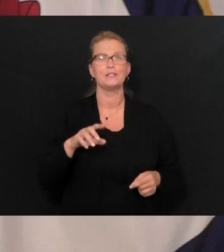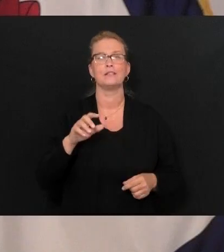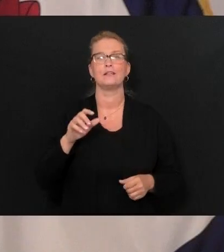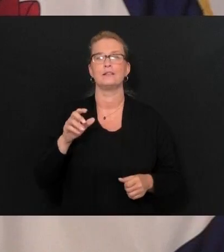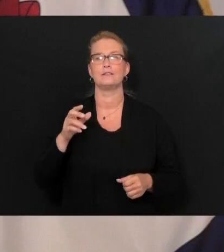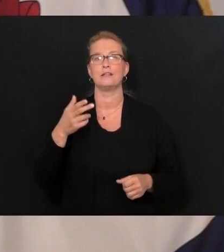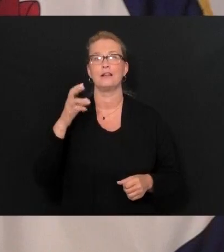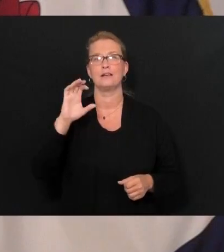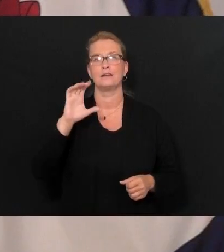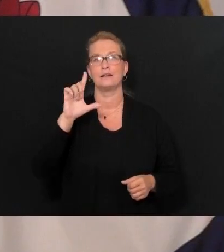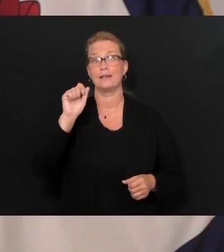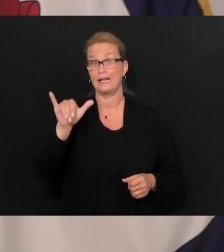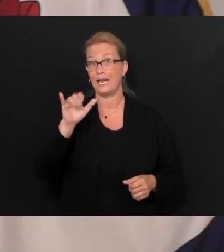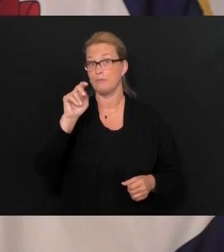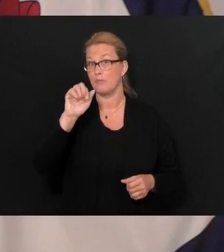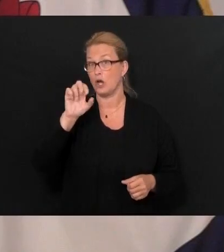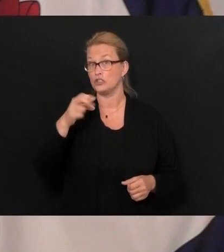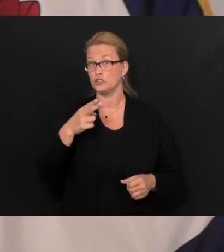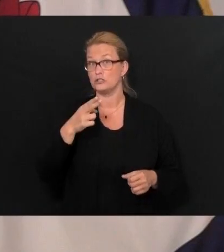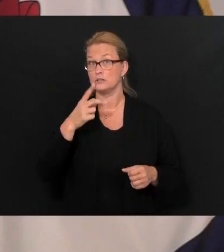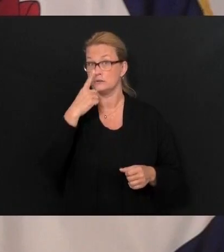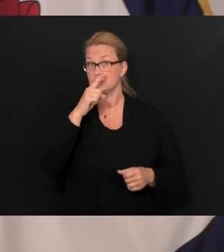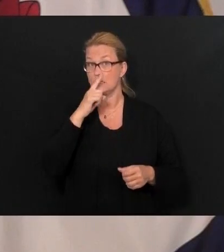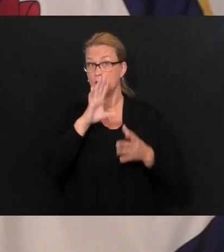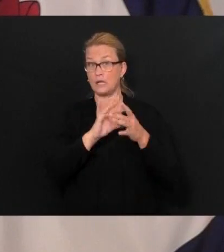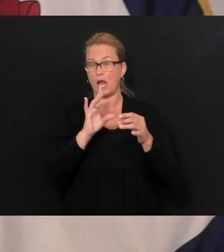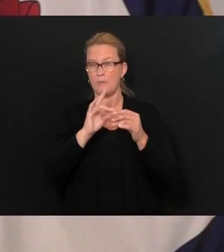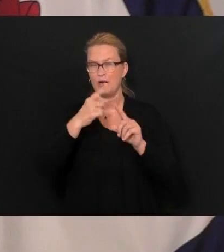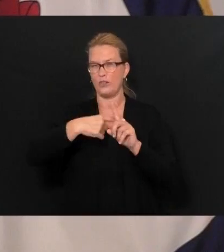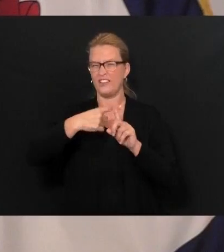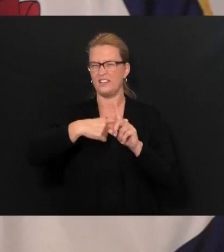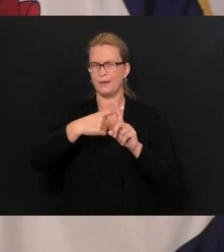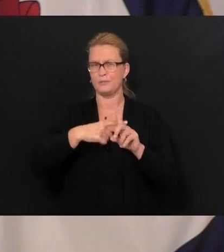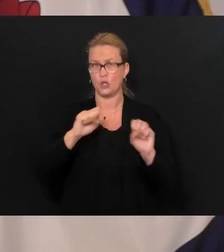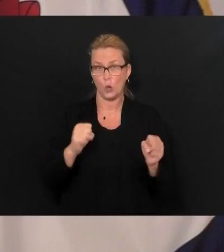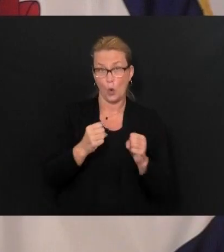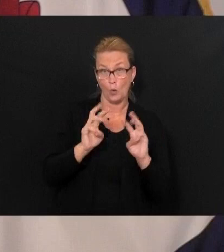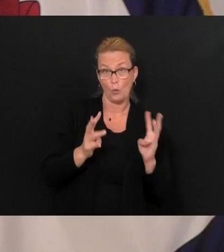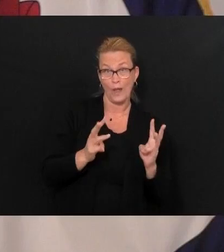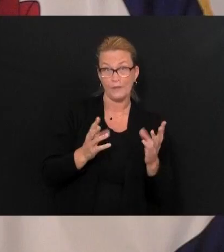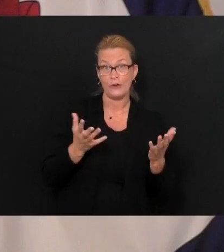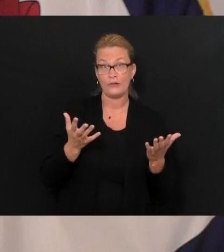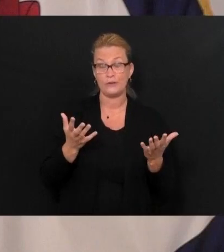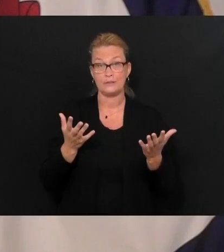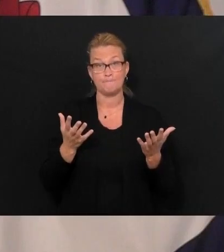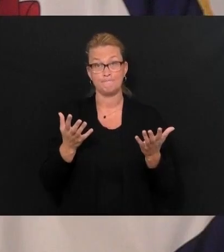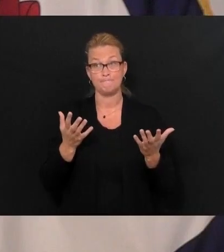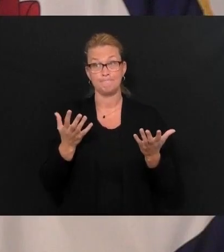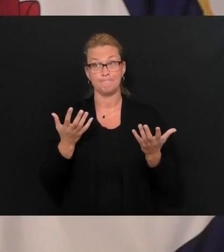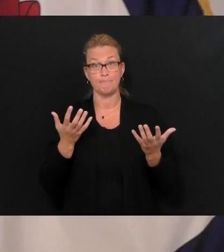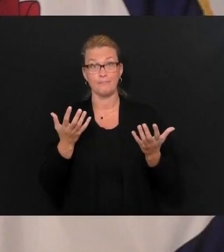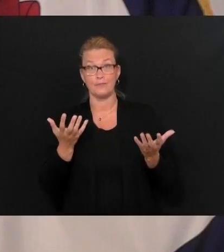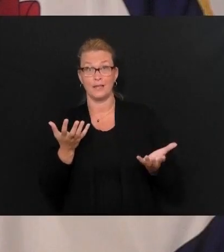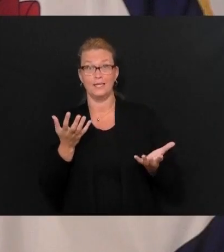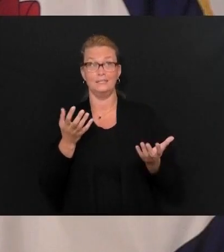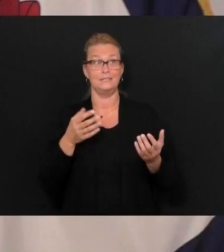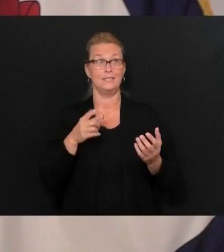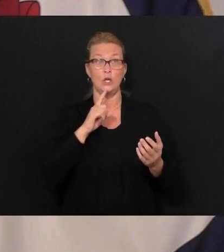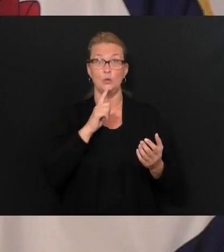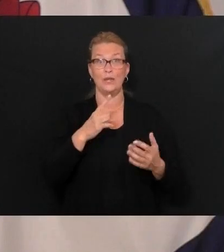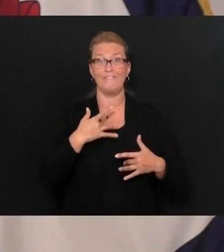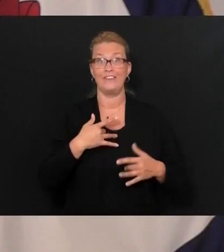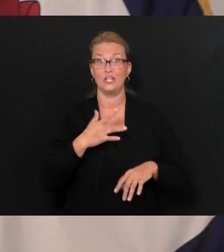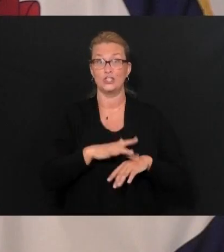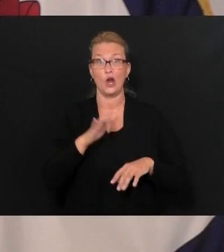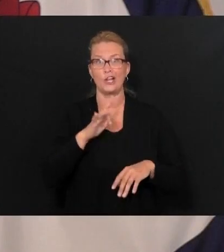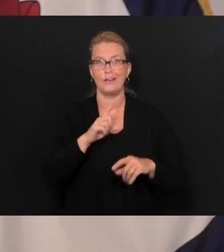General or Clay, if you could comment on the 38 degrees. you know, it's too early. It's too early for fall to be here.